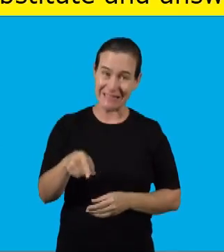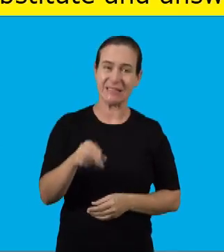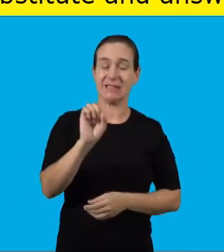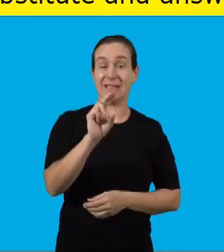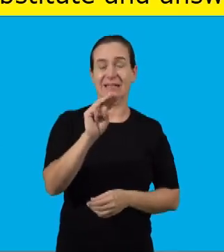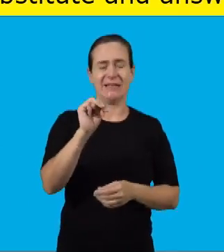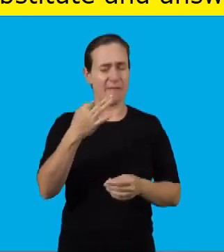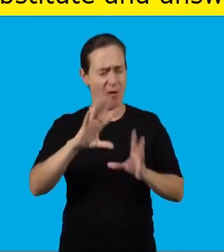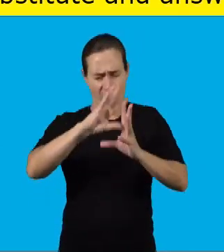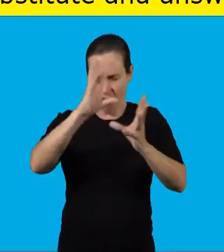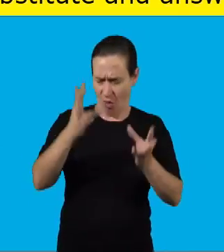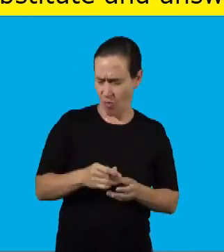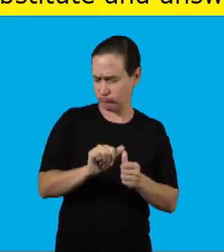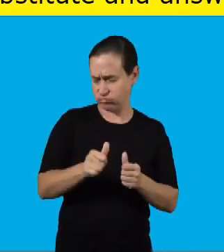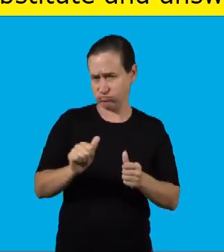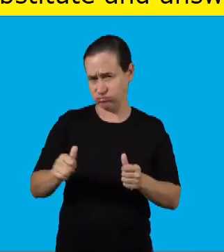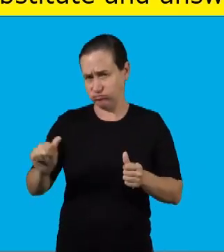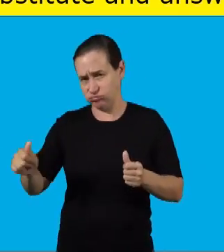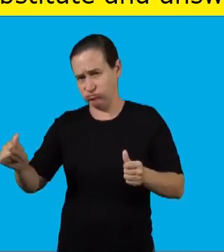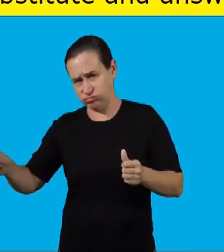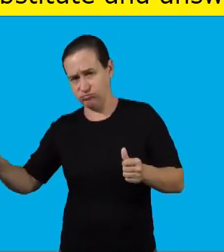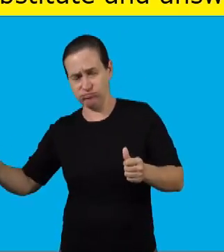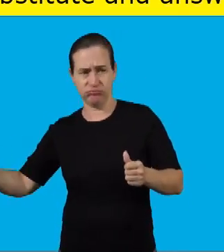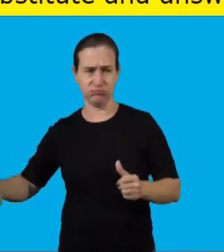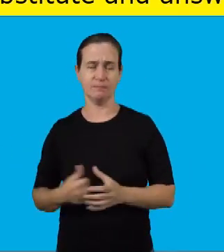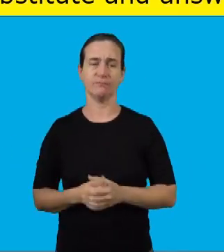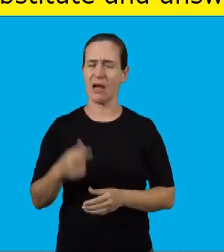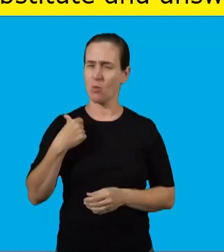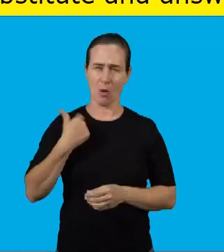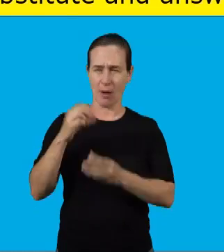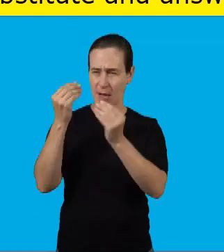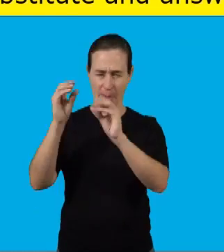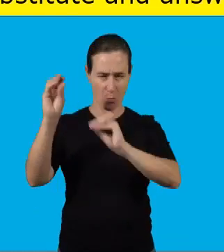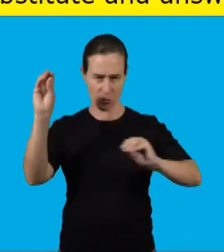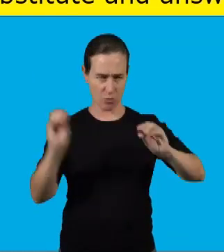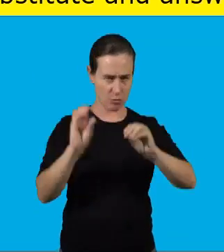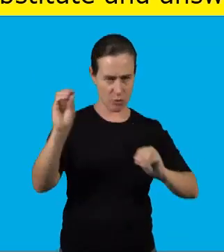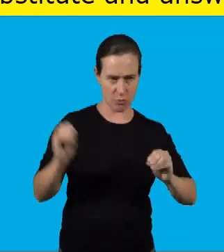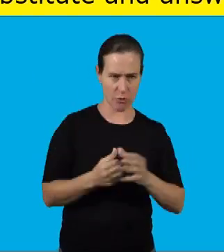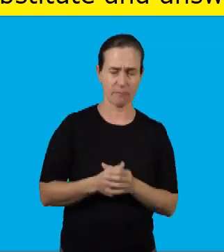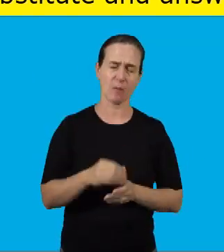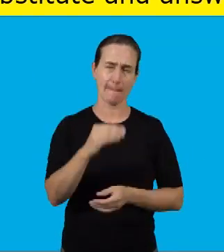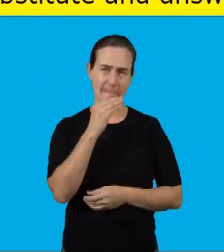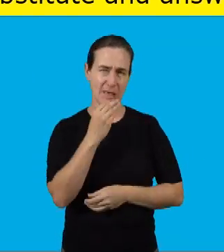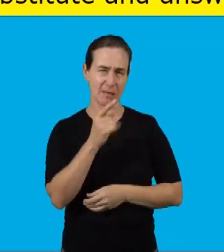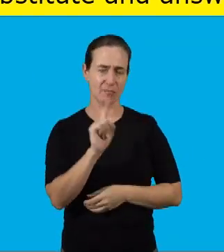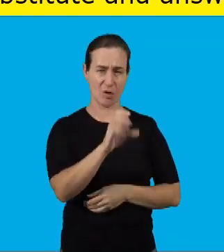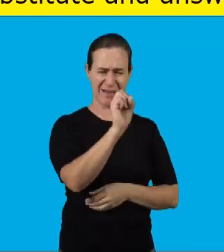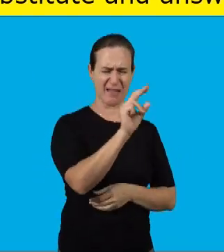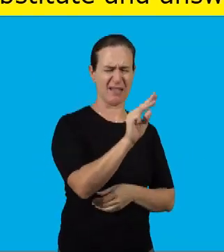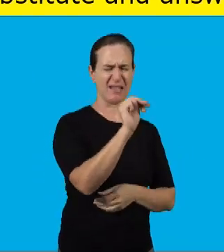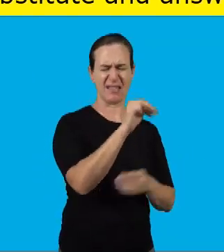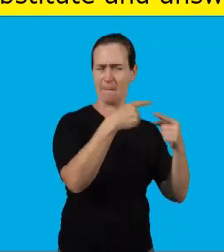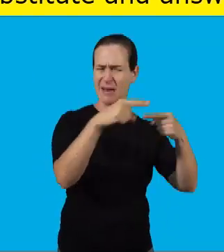that whole series. Now, when we substitute, we know that to calculate the sum of infinity, we have 1 divided by